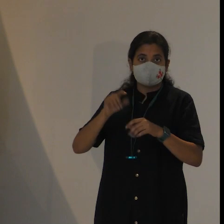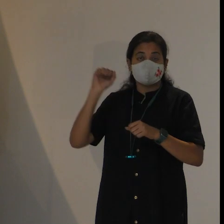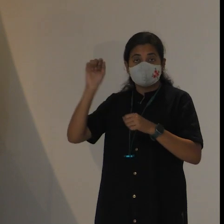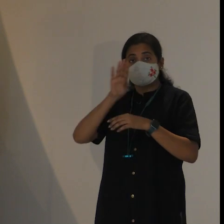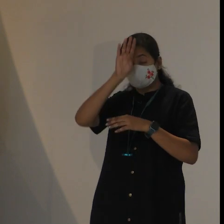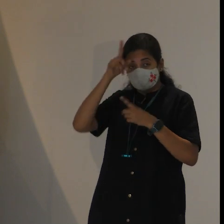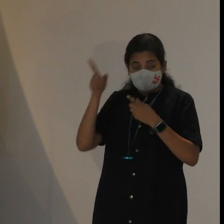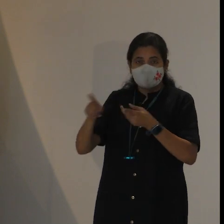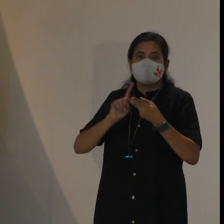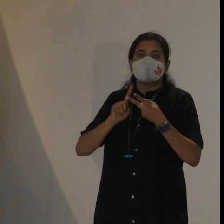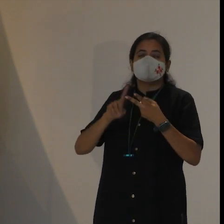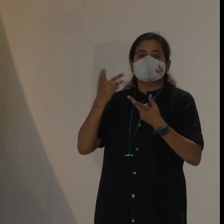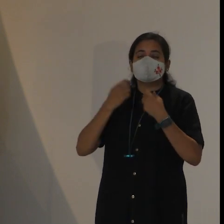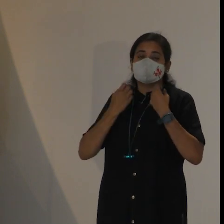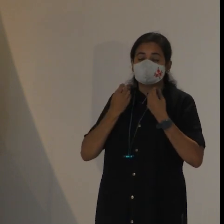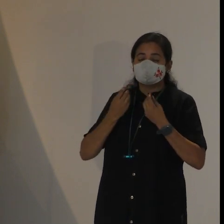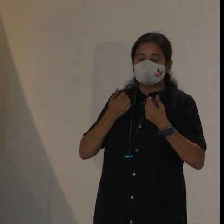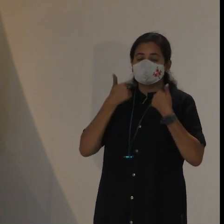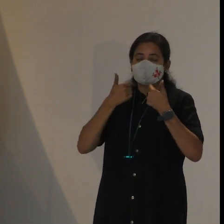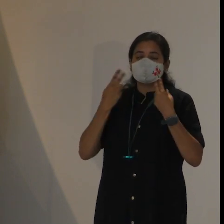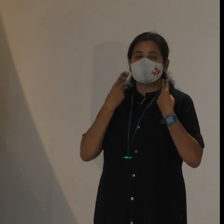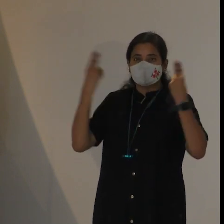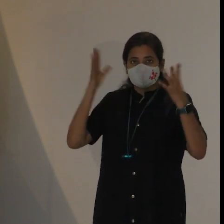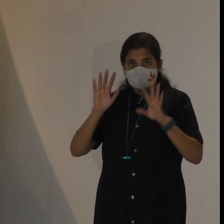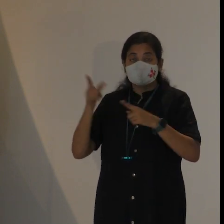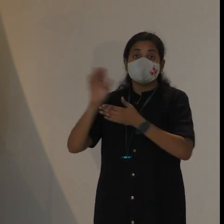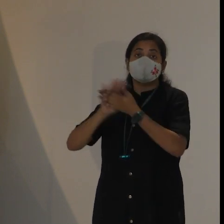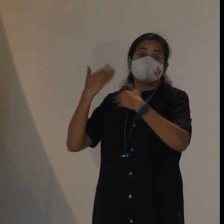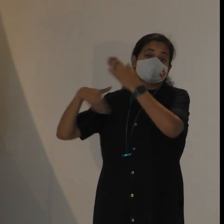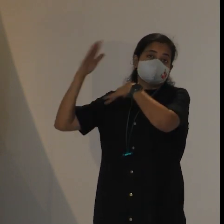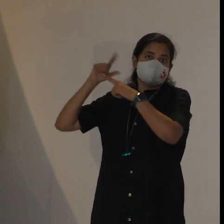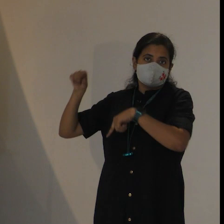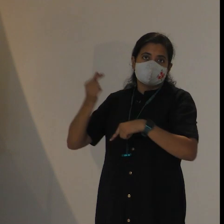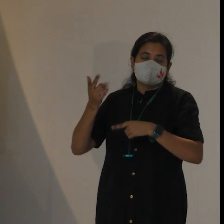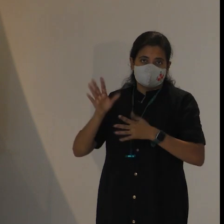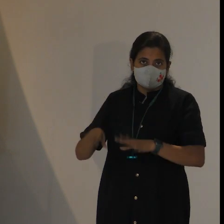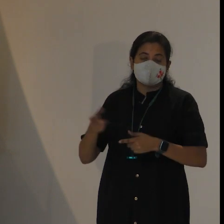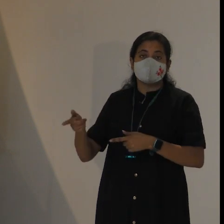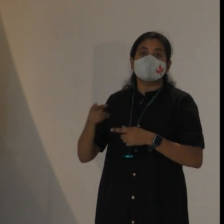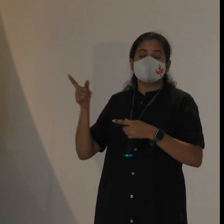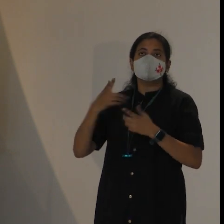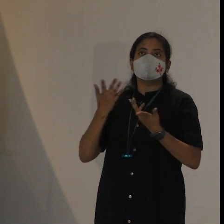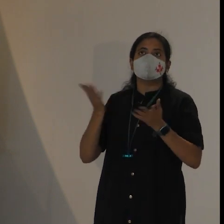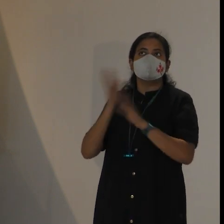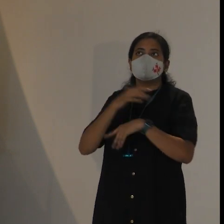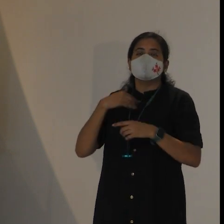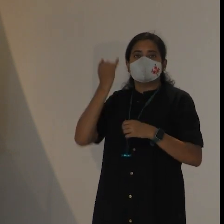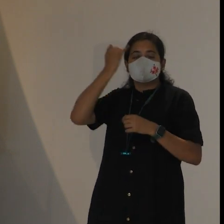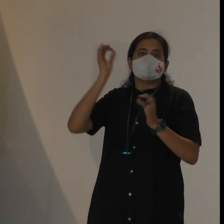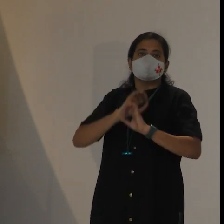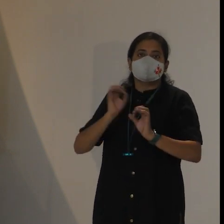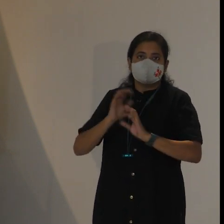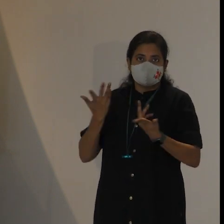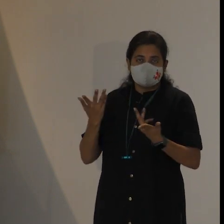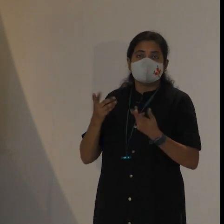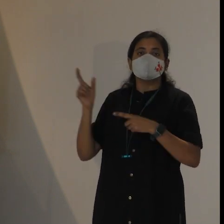was unequivocally an amazing thing to have happened in British history, and had next to zero idea about the kind of damages that